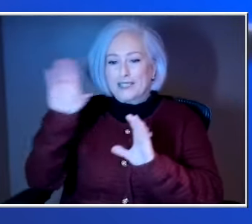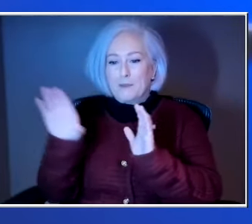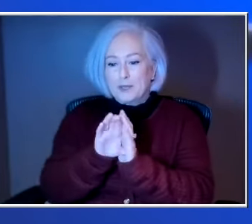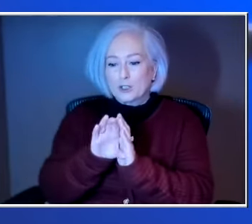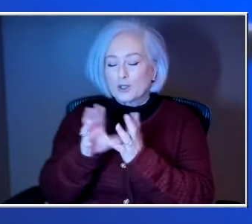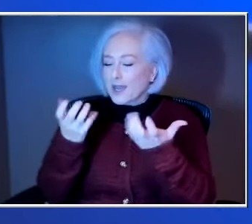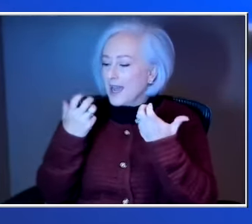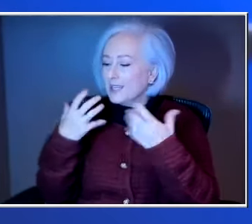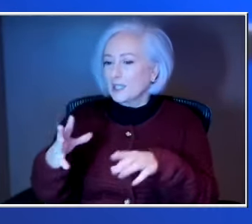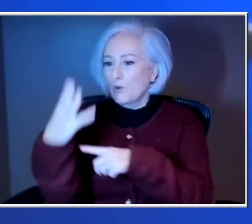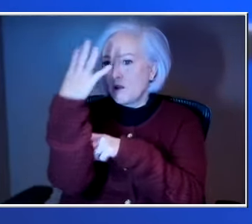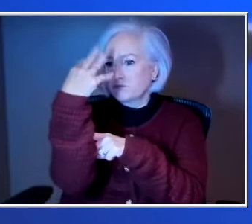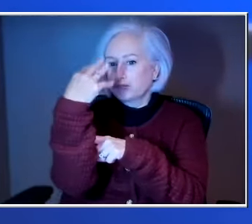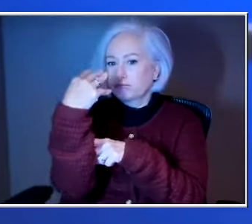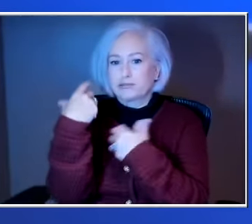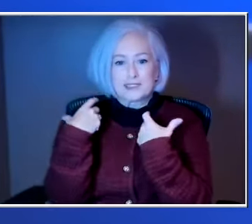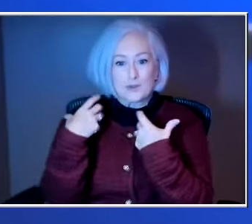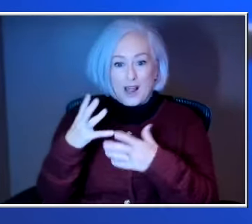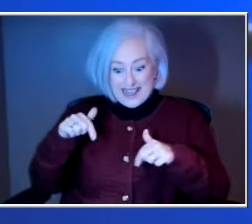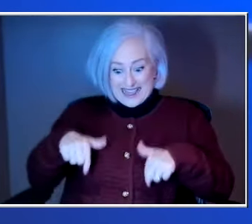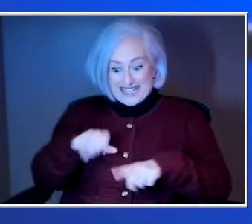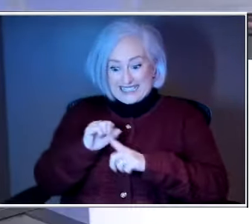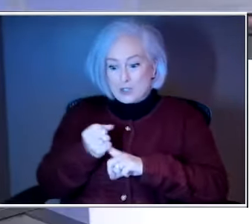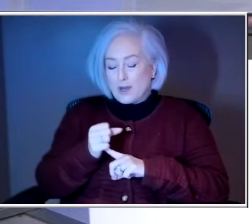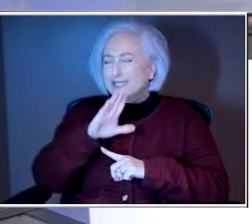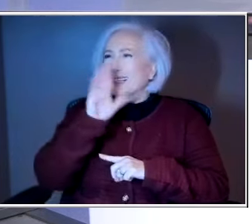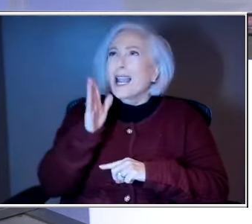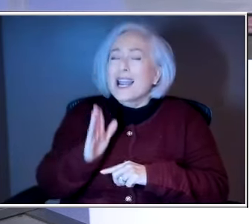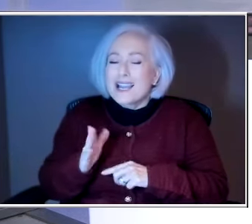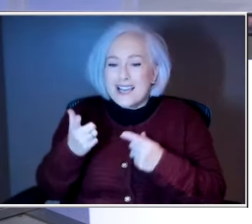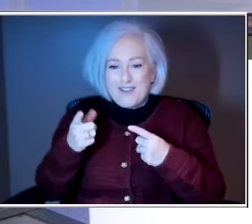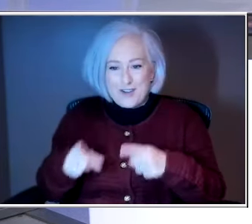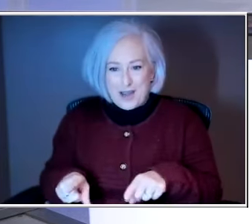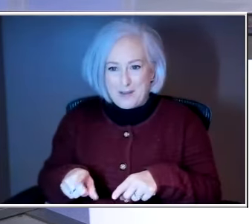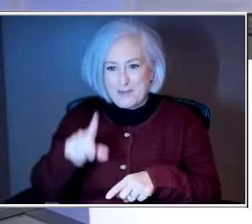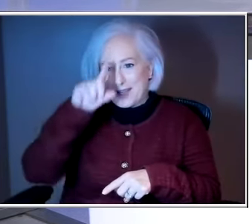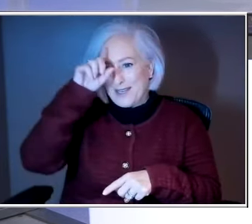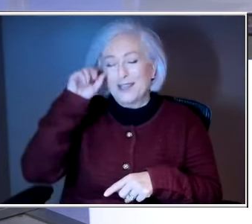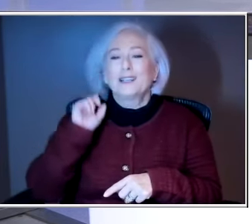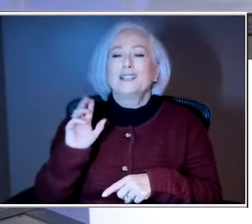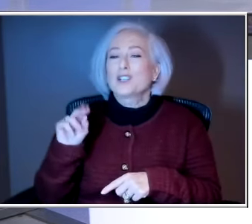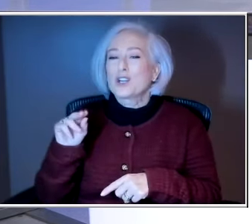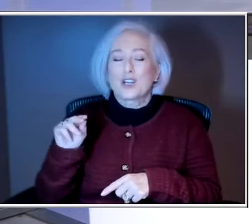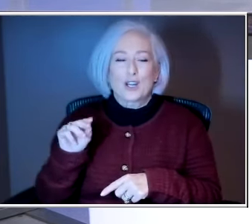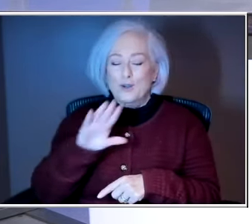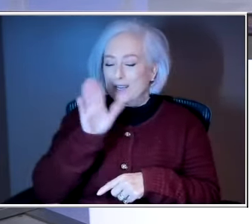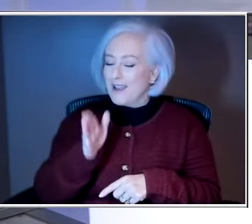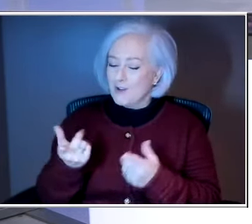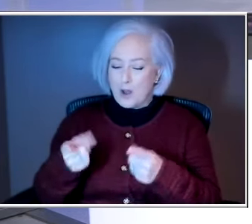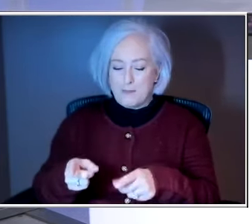never have happened. You sitting here with me on TV would never happen. No. This never would have happened.